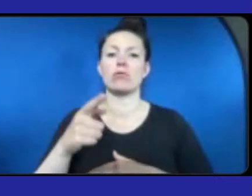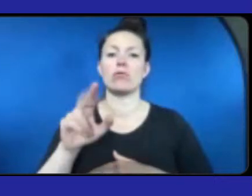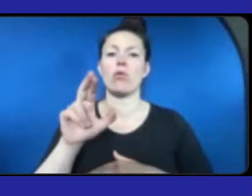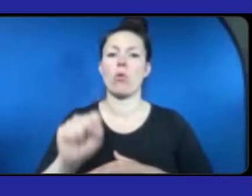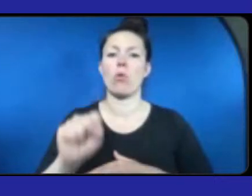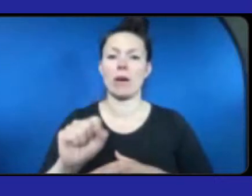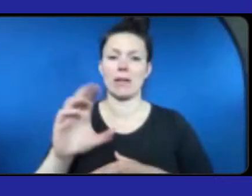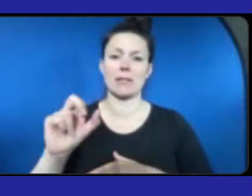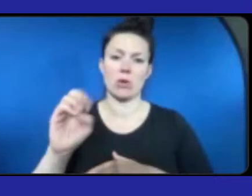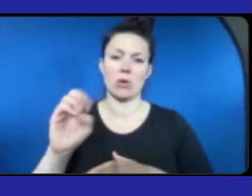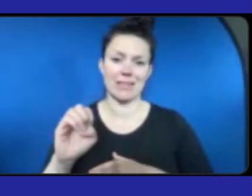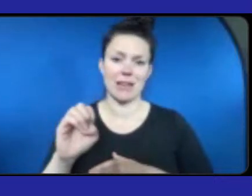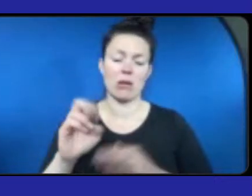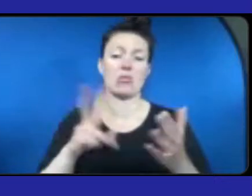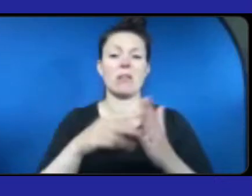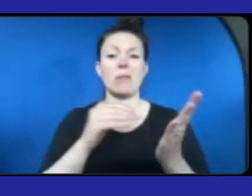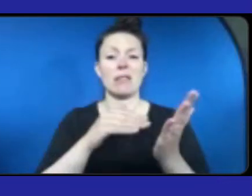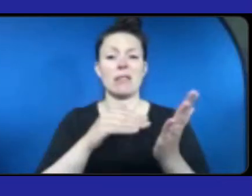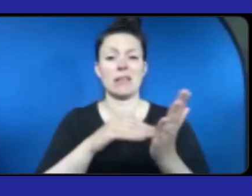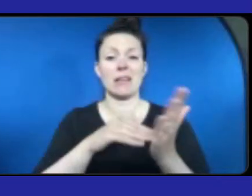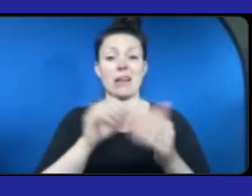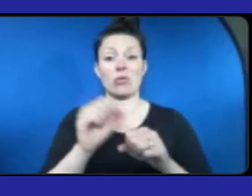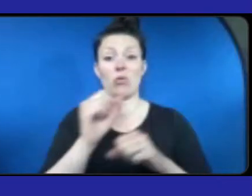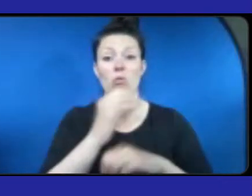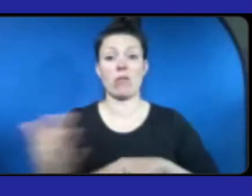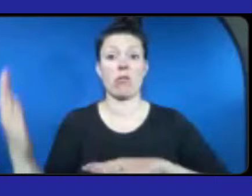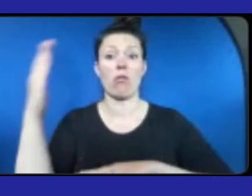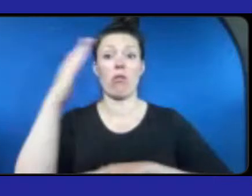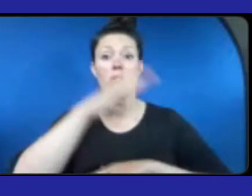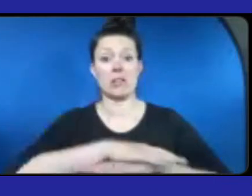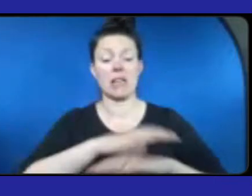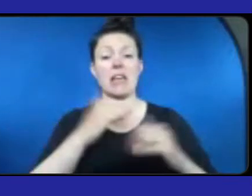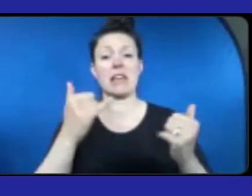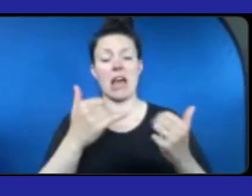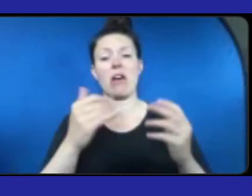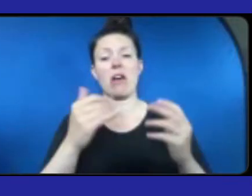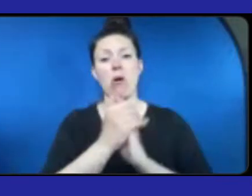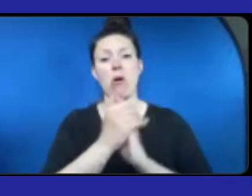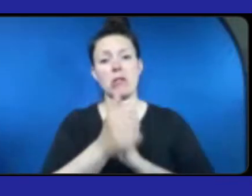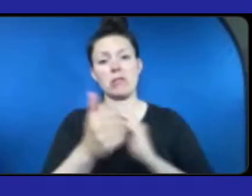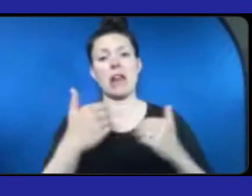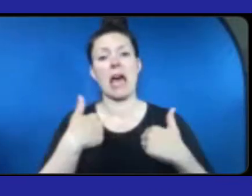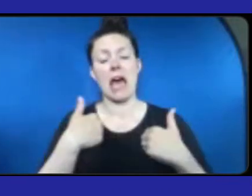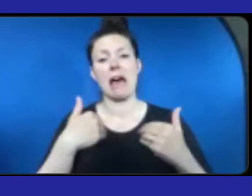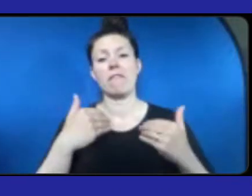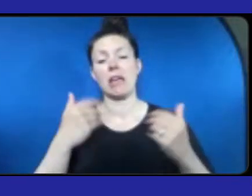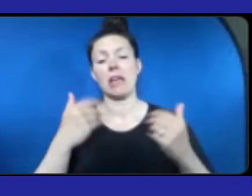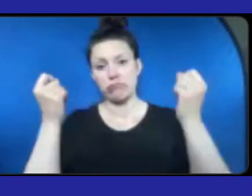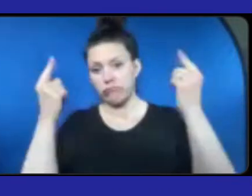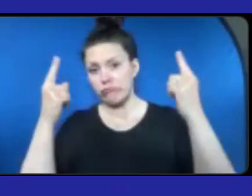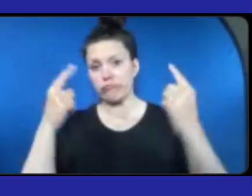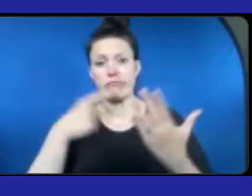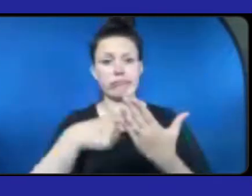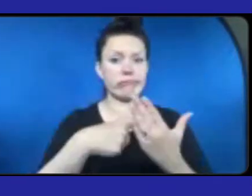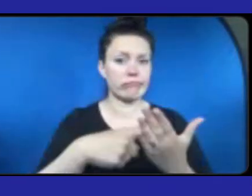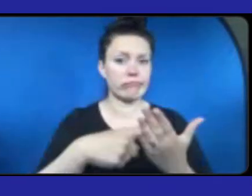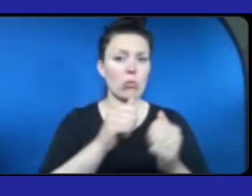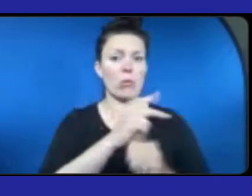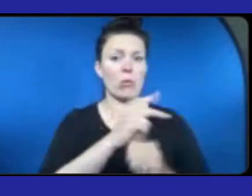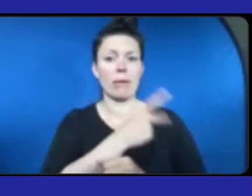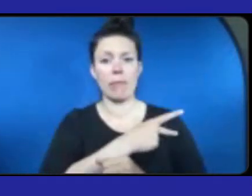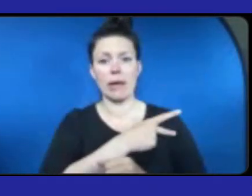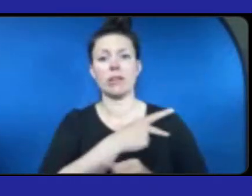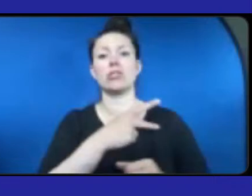this all day and have gotten very good at the conversations with patients to really ensure they understand what drugs not only are you prescribed,